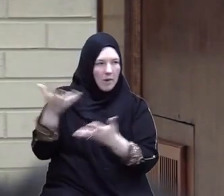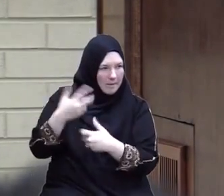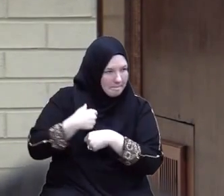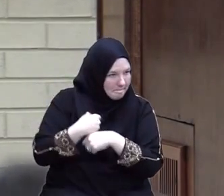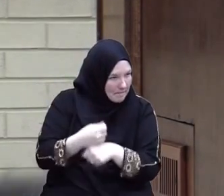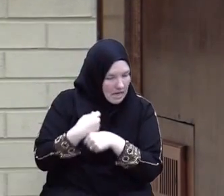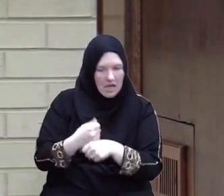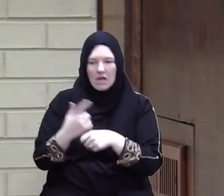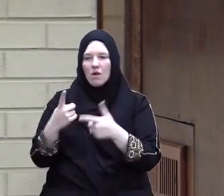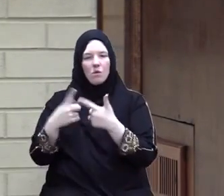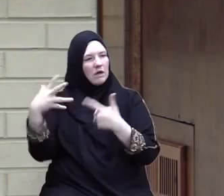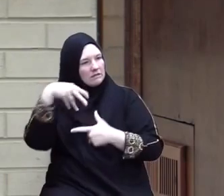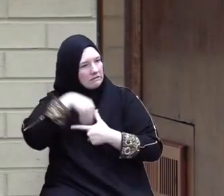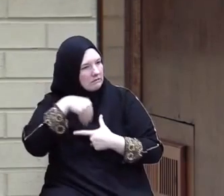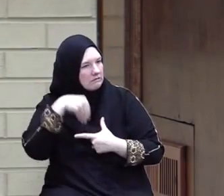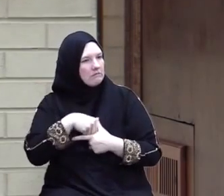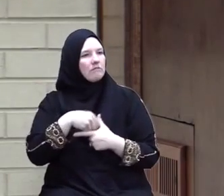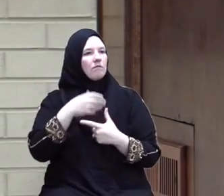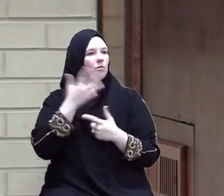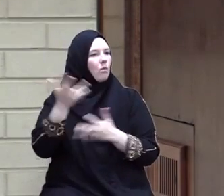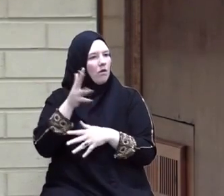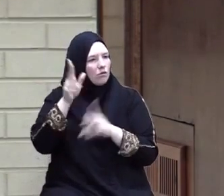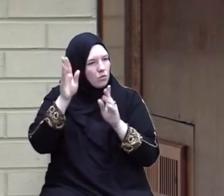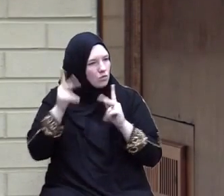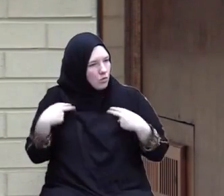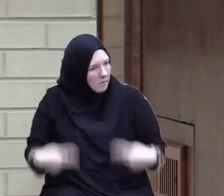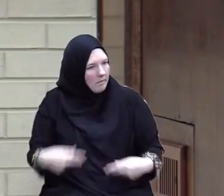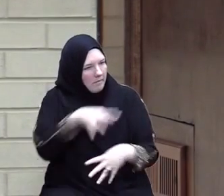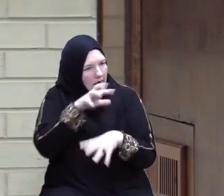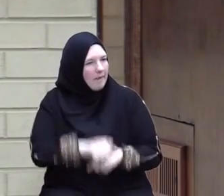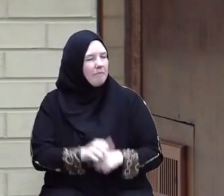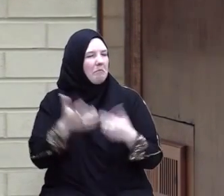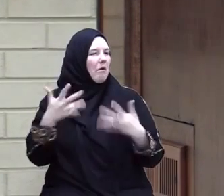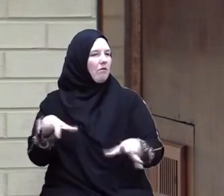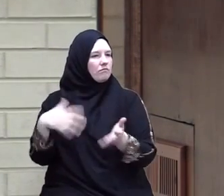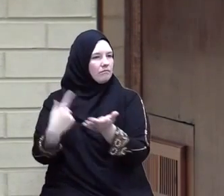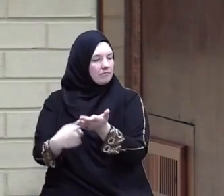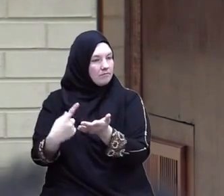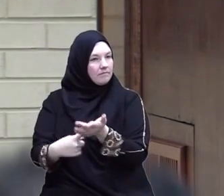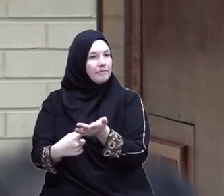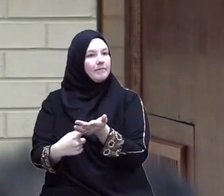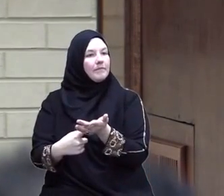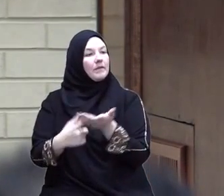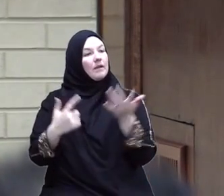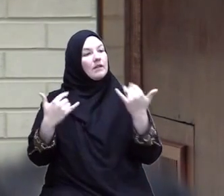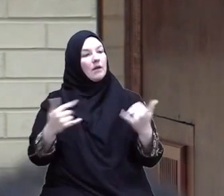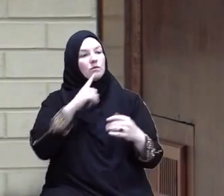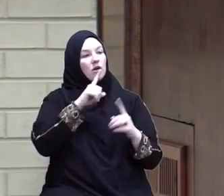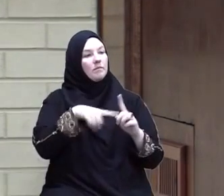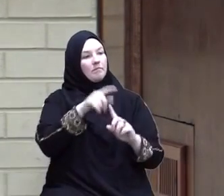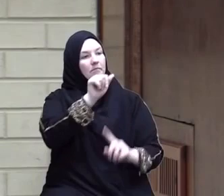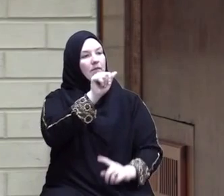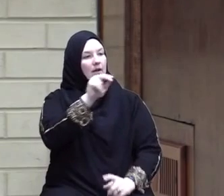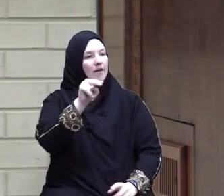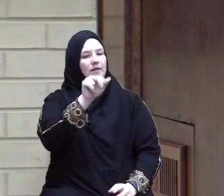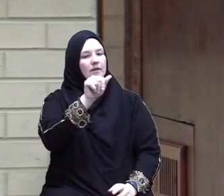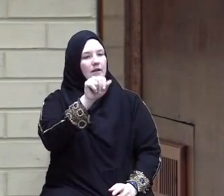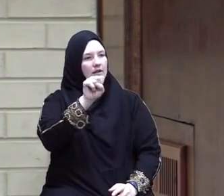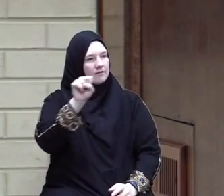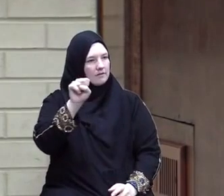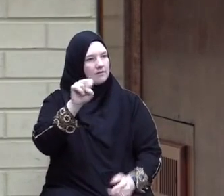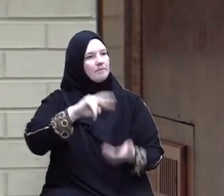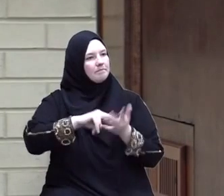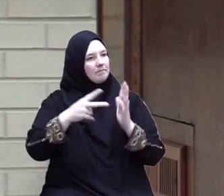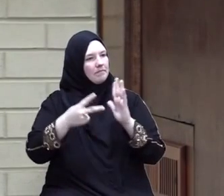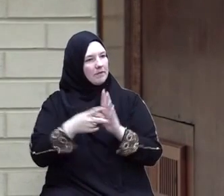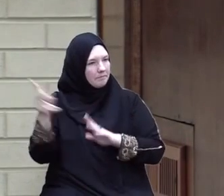his nature is. And when we started to talk about An-Nas in the Quran, the people